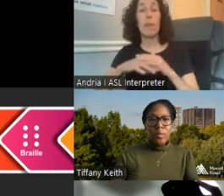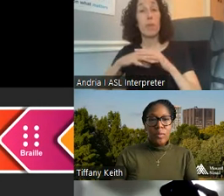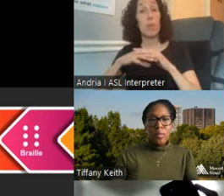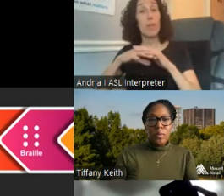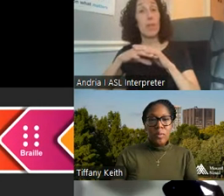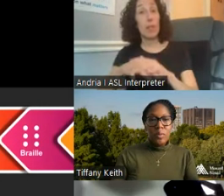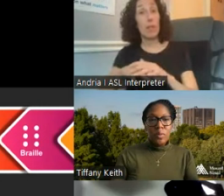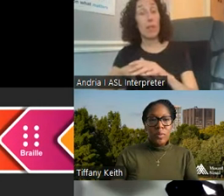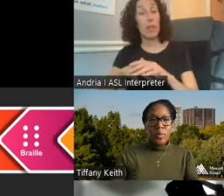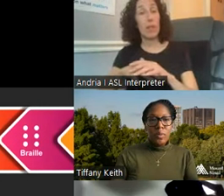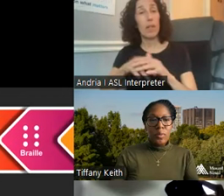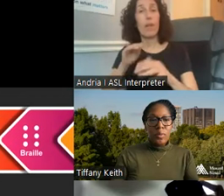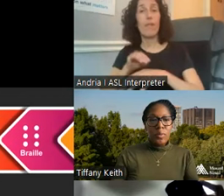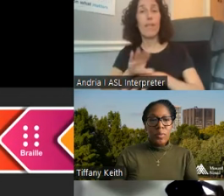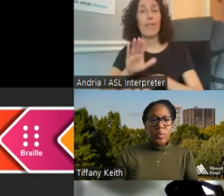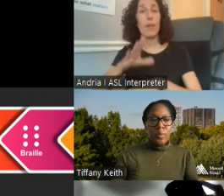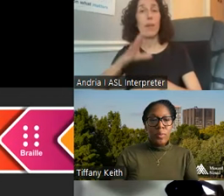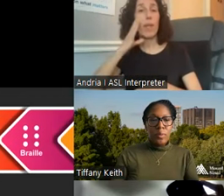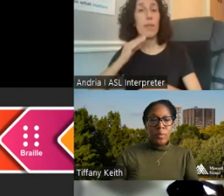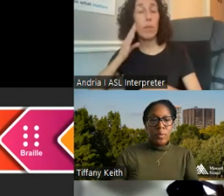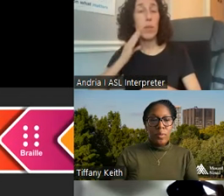disability. All right, next slide.